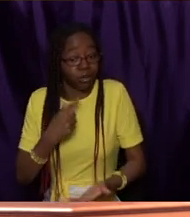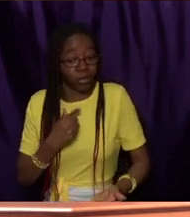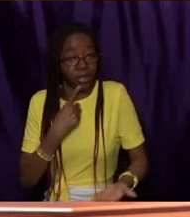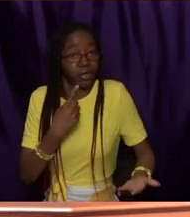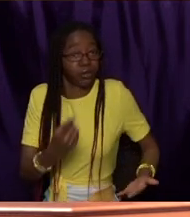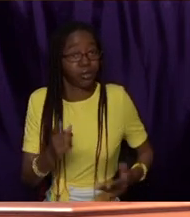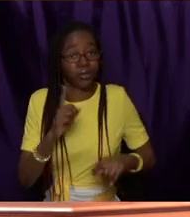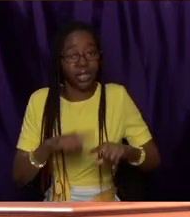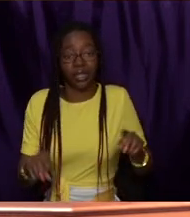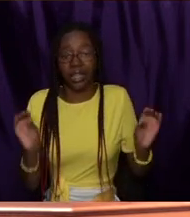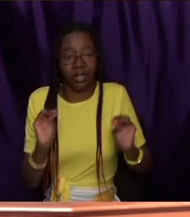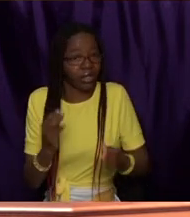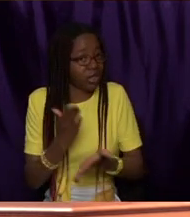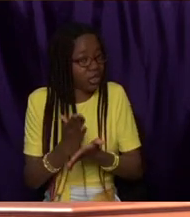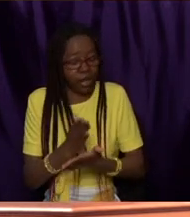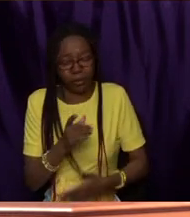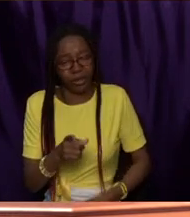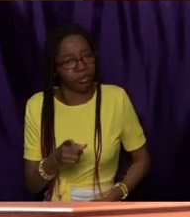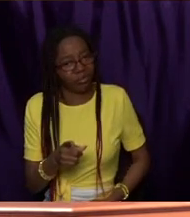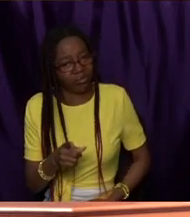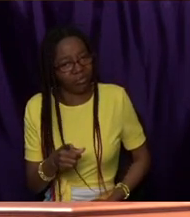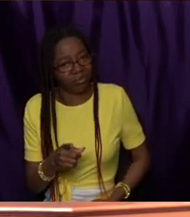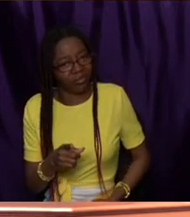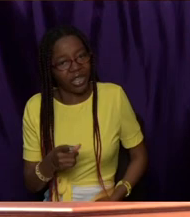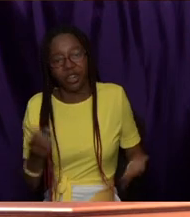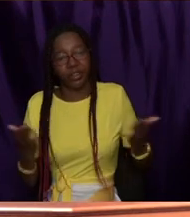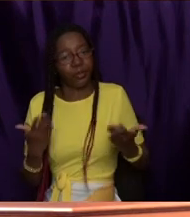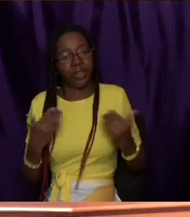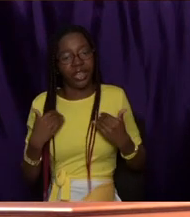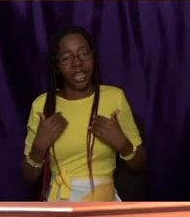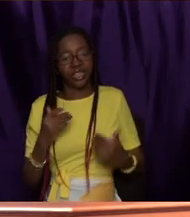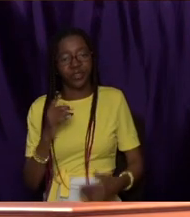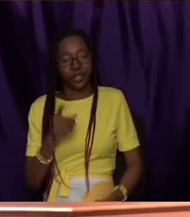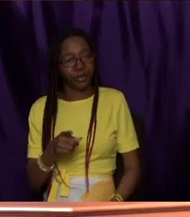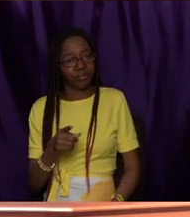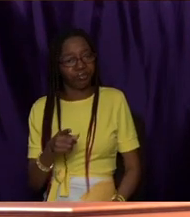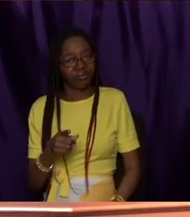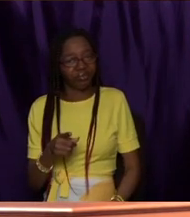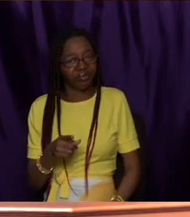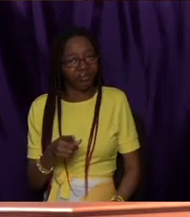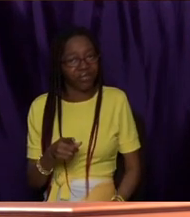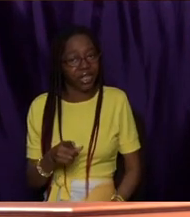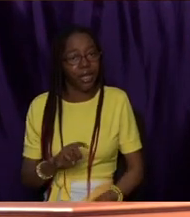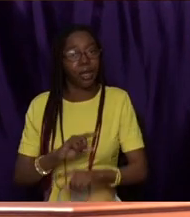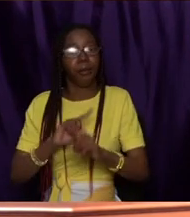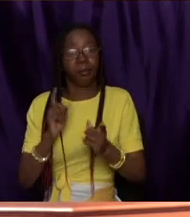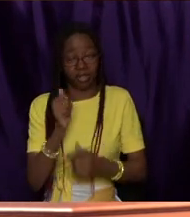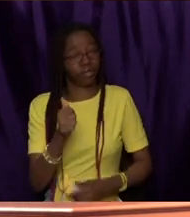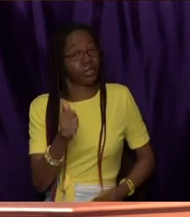can't nothing stop you from what he has for you but you.